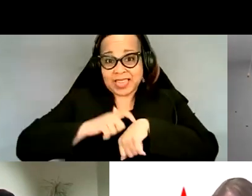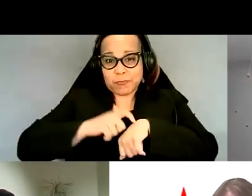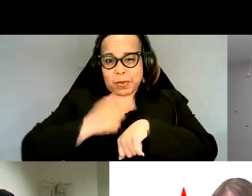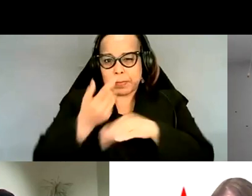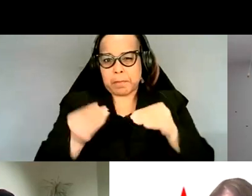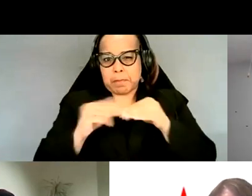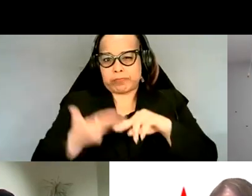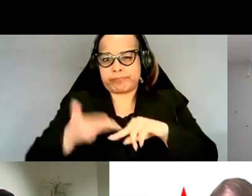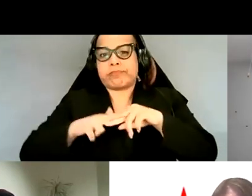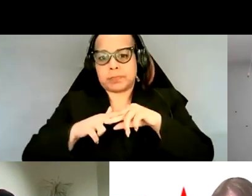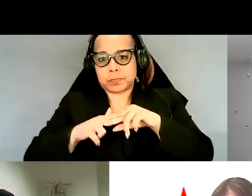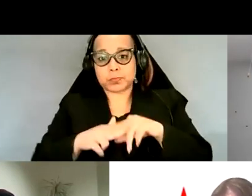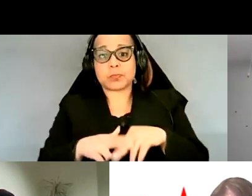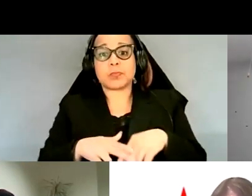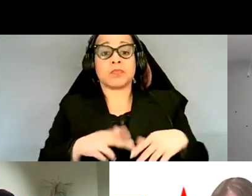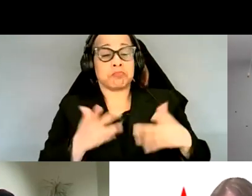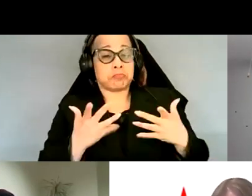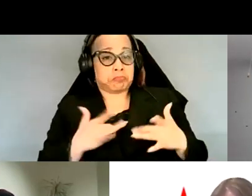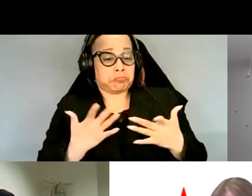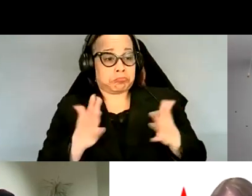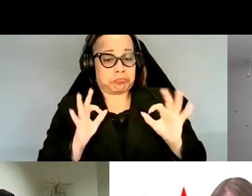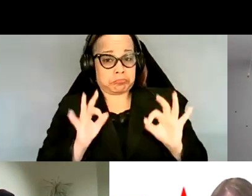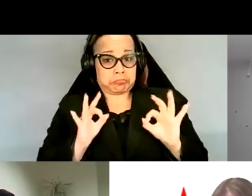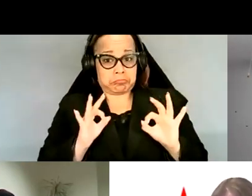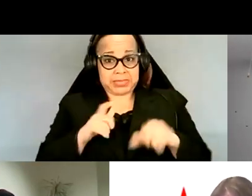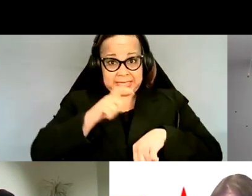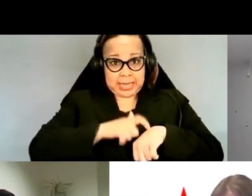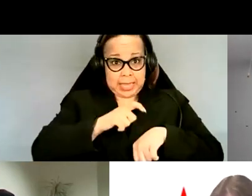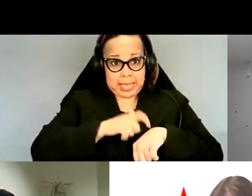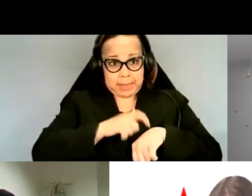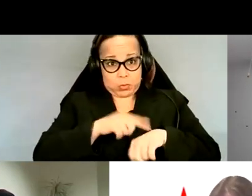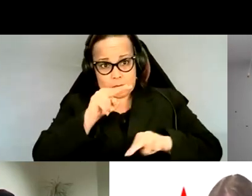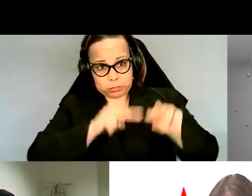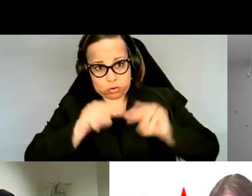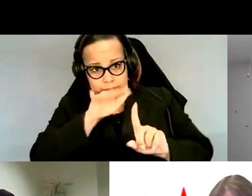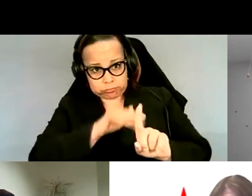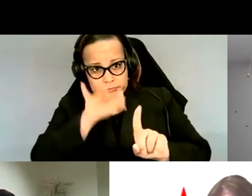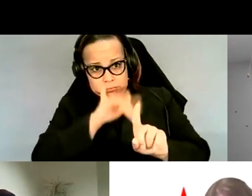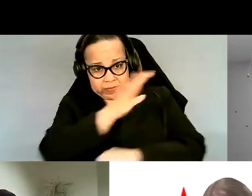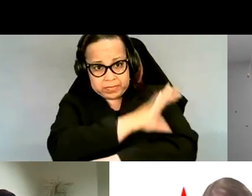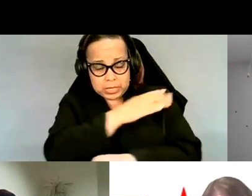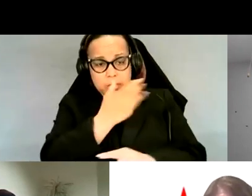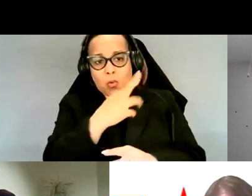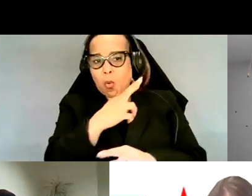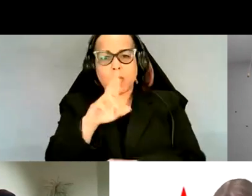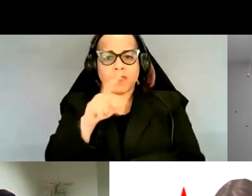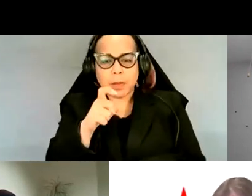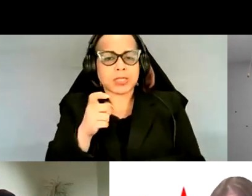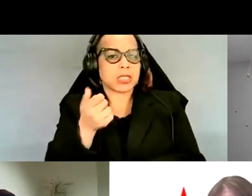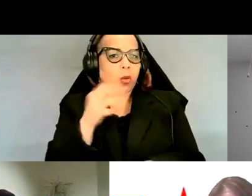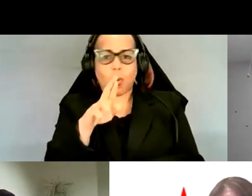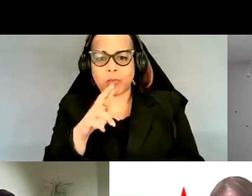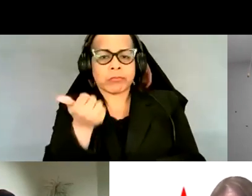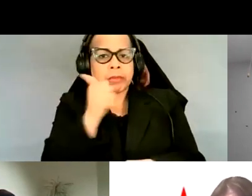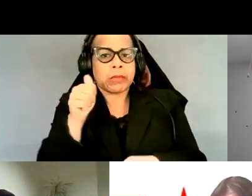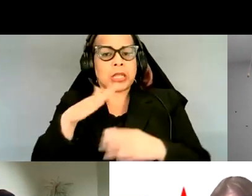bit longer. Once you're out of the woods in terms of the amount of time that we observe you at the clinic or at the pharmacy or